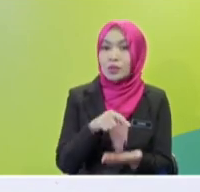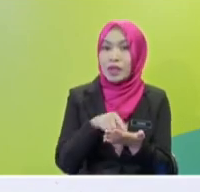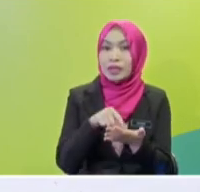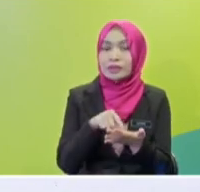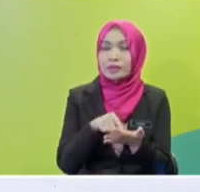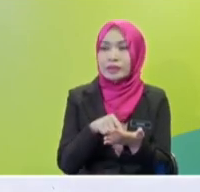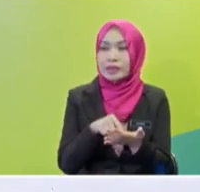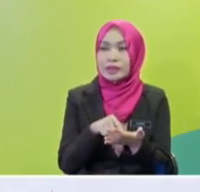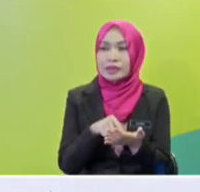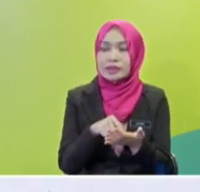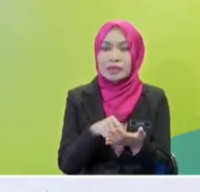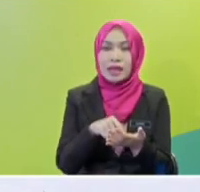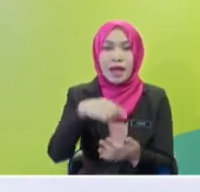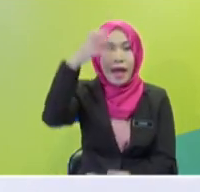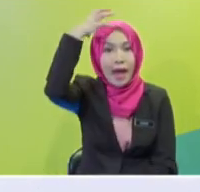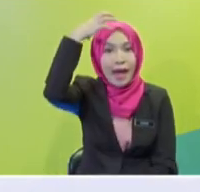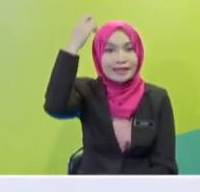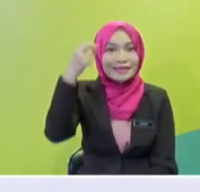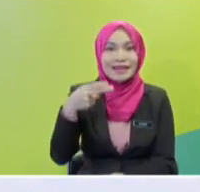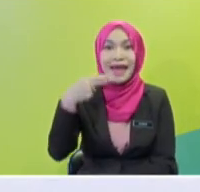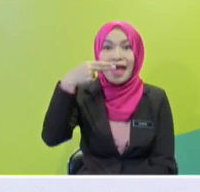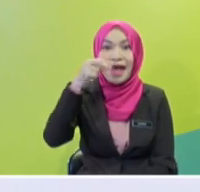this is a hat.